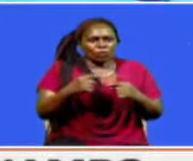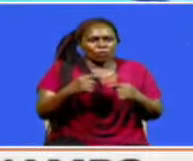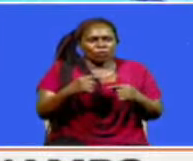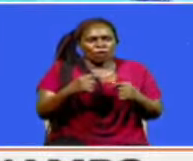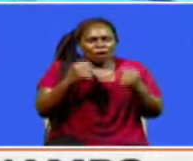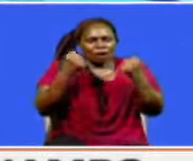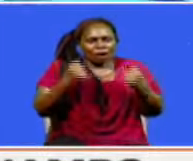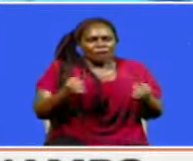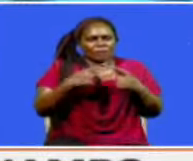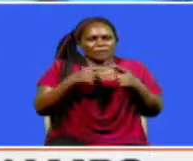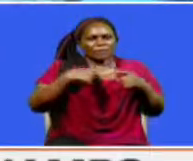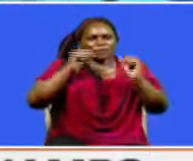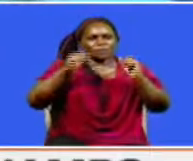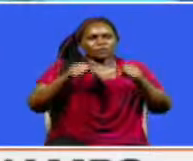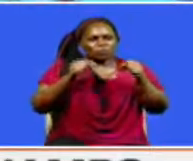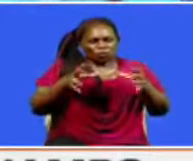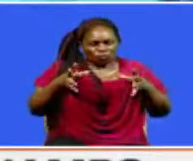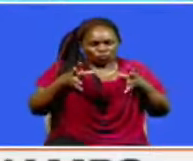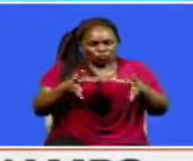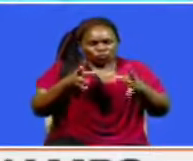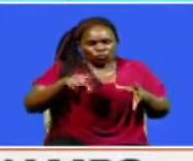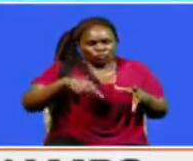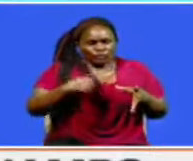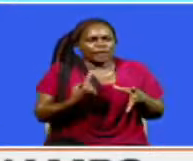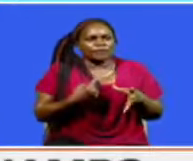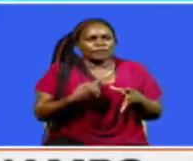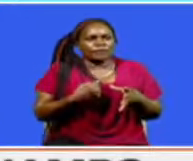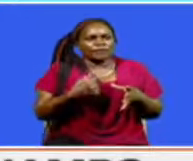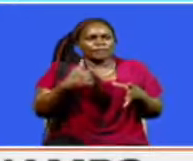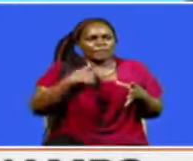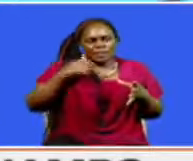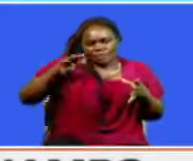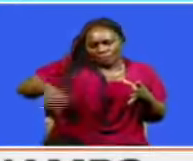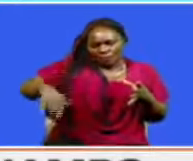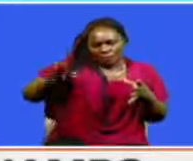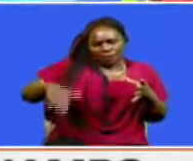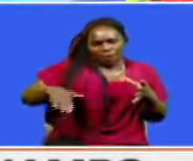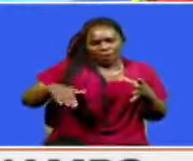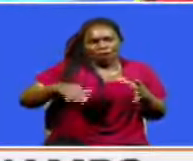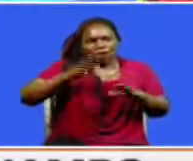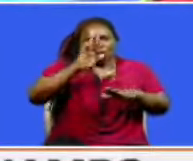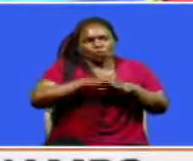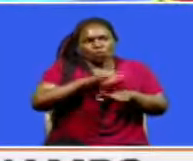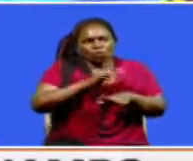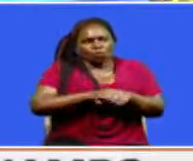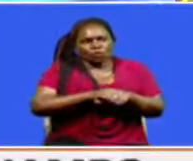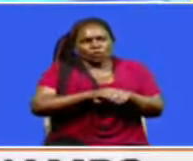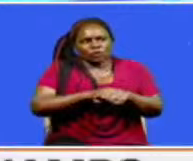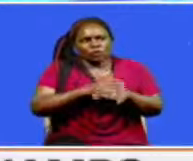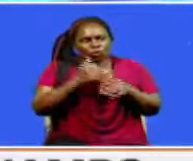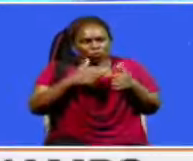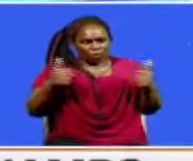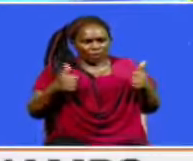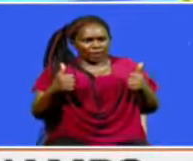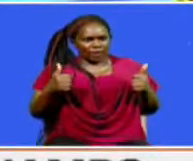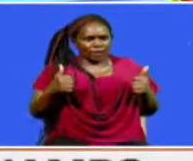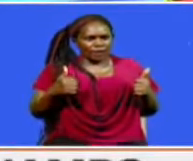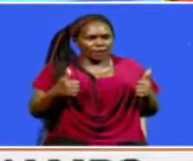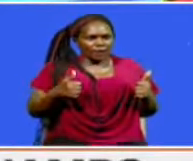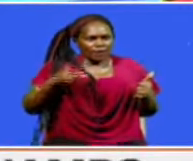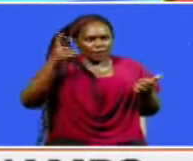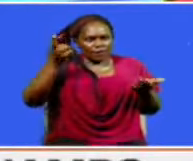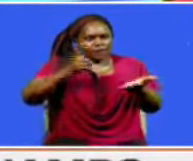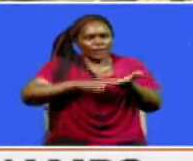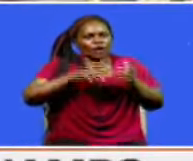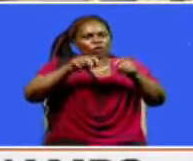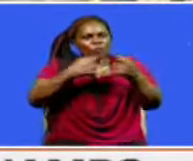but I was able to push myself and drop my time. Today's events are going good. I've really done well. I've broken some records